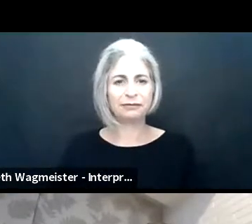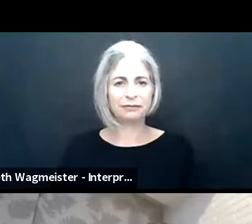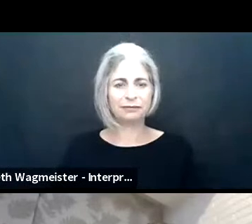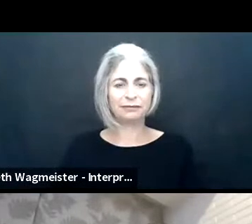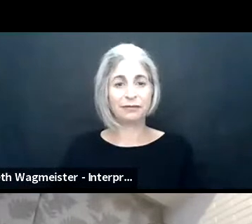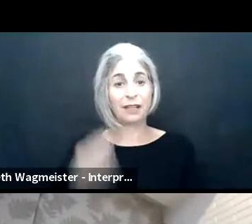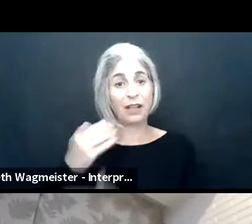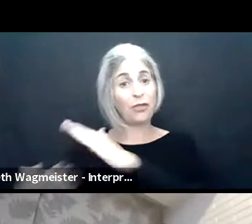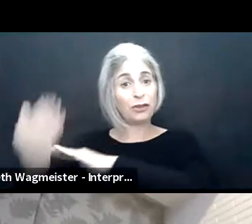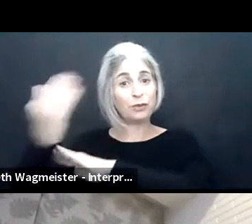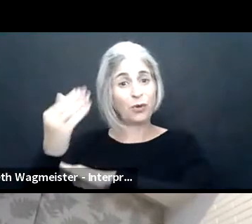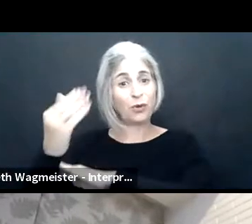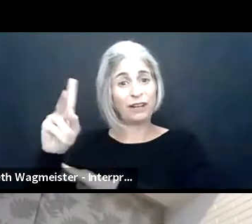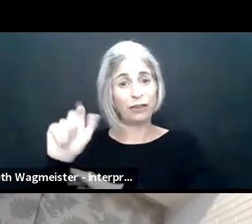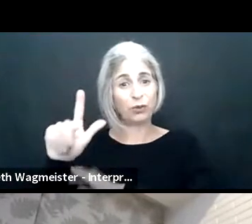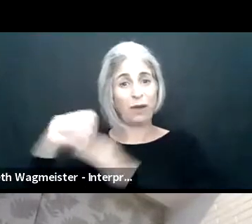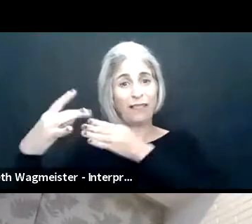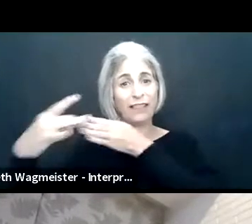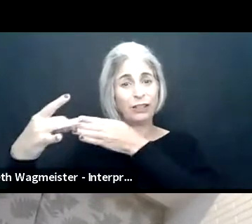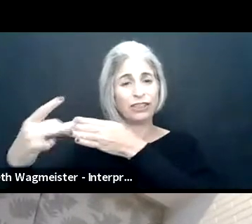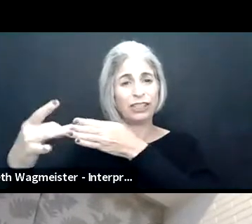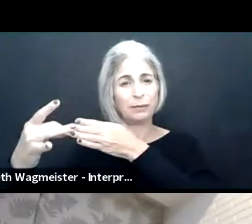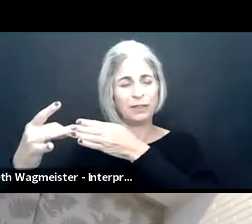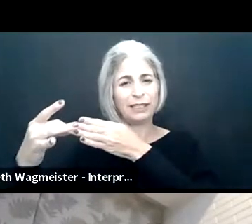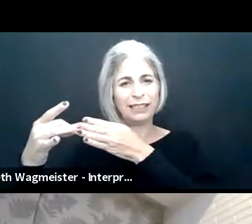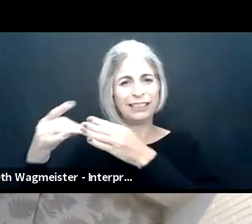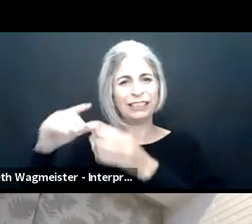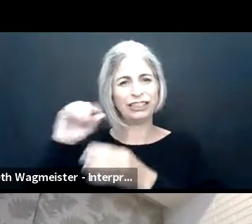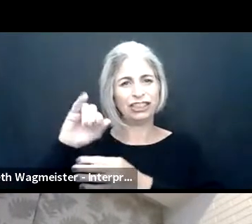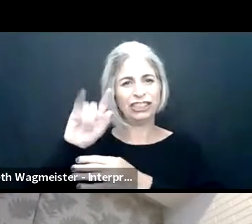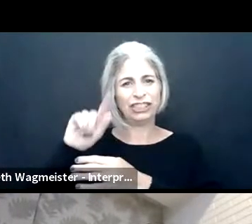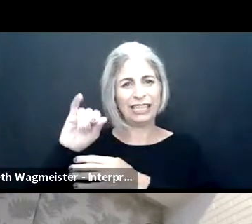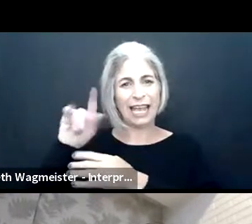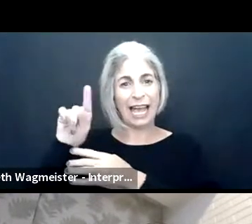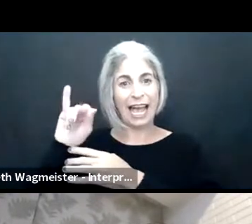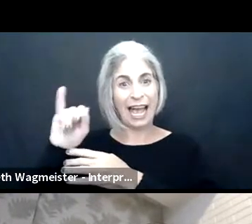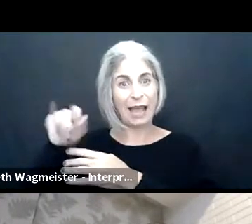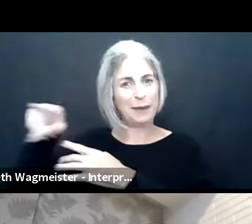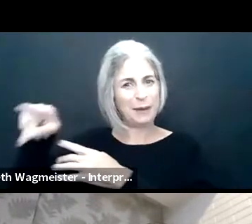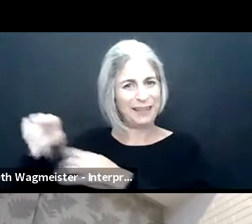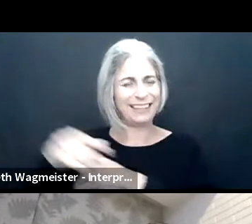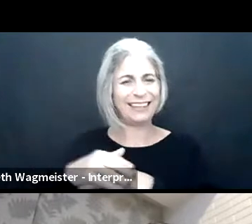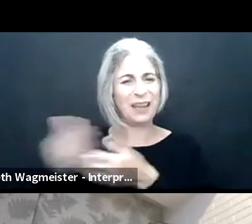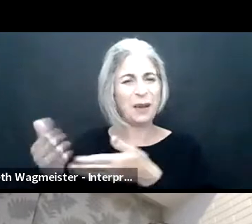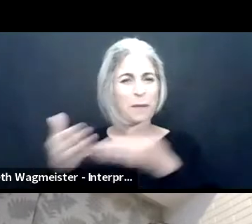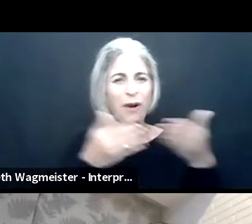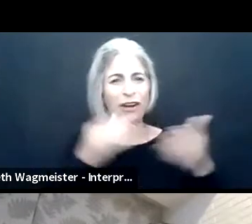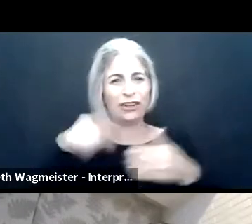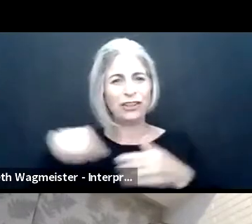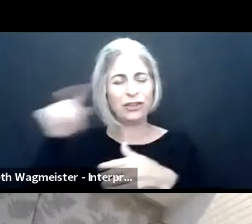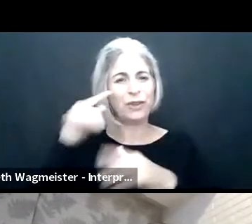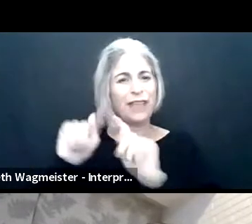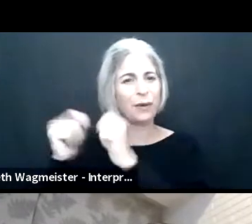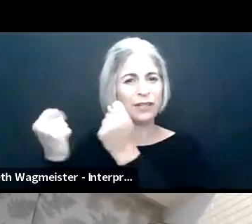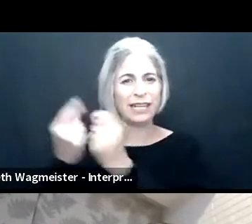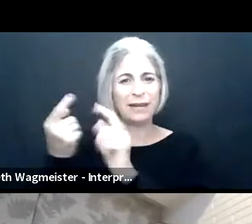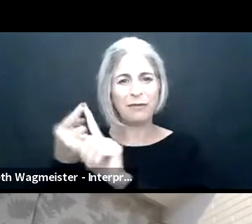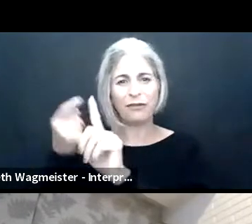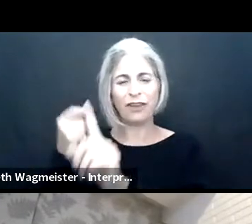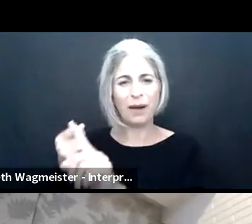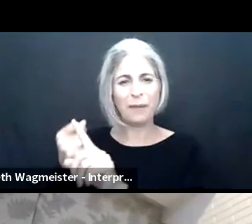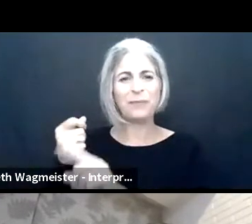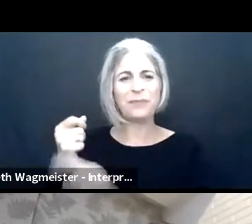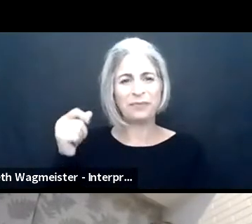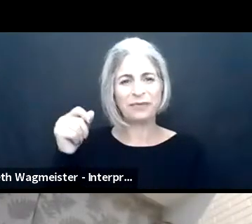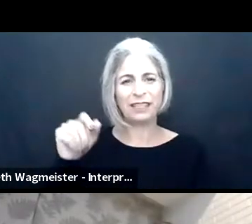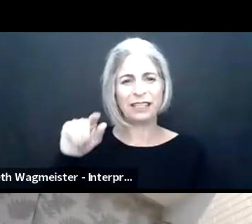This morning's virtual leadership briefing from G3ICT is brought to you with our team from